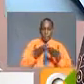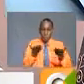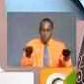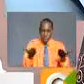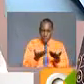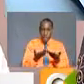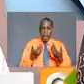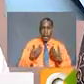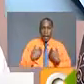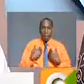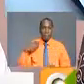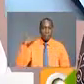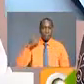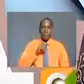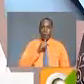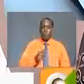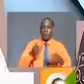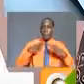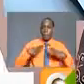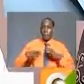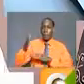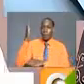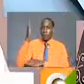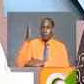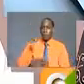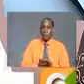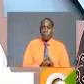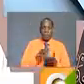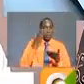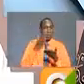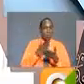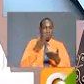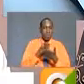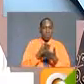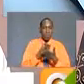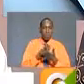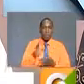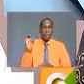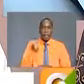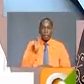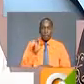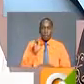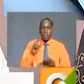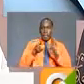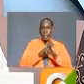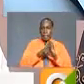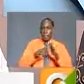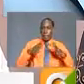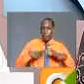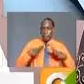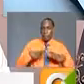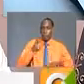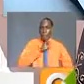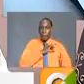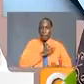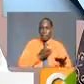are dealing with thieves, not men of God. These are cold-blooded evangelical vampires living off the blood